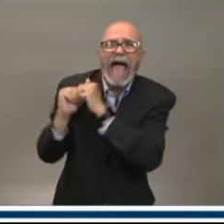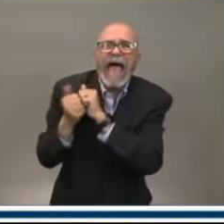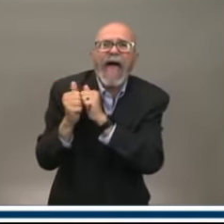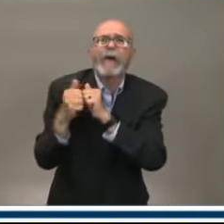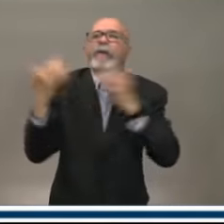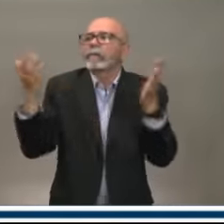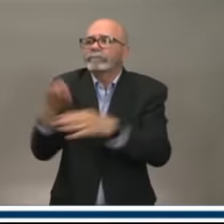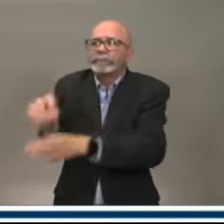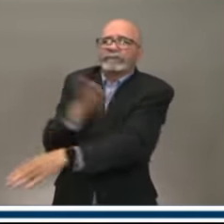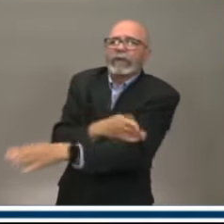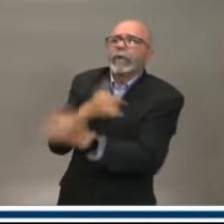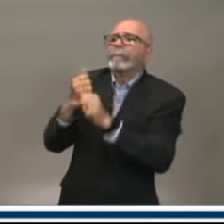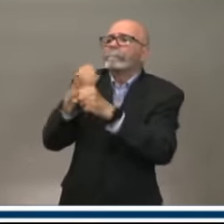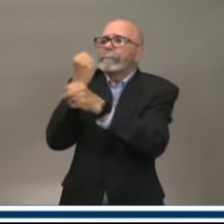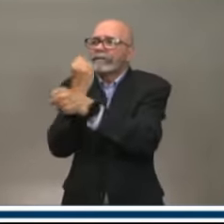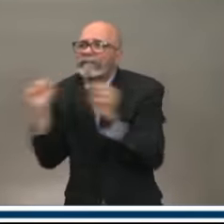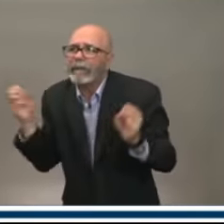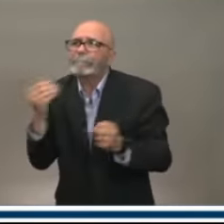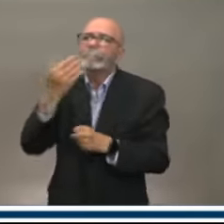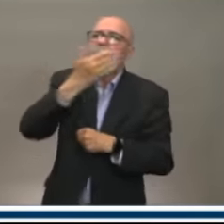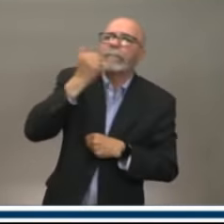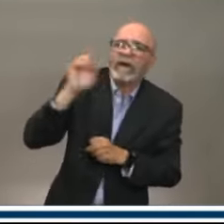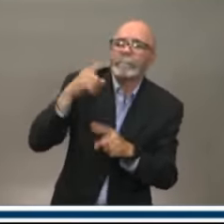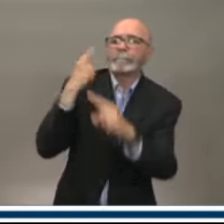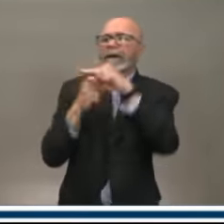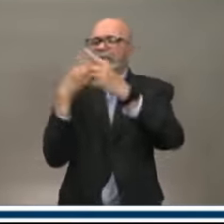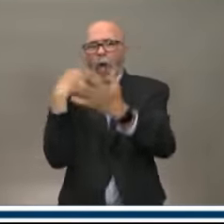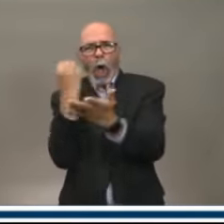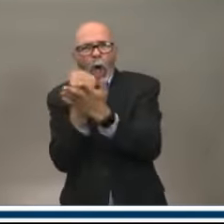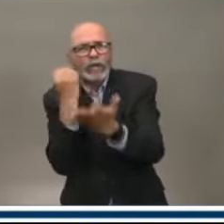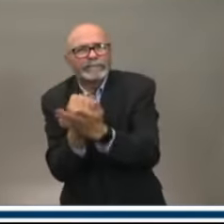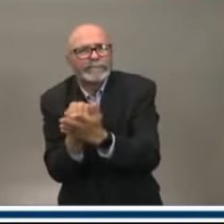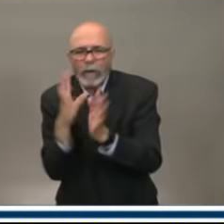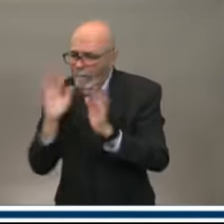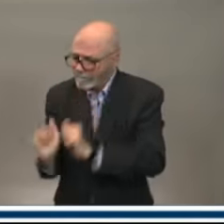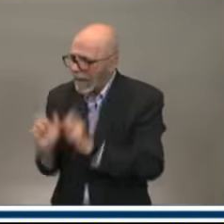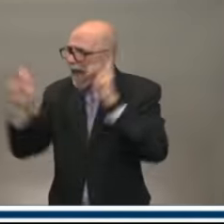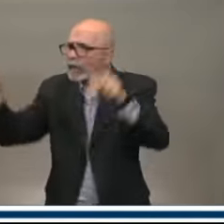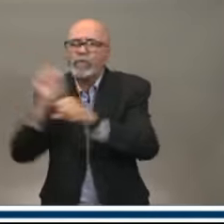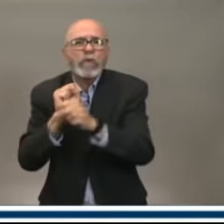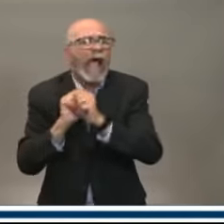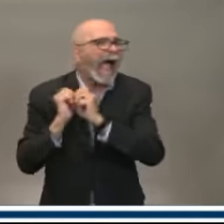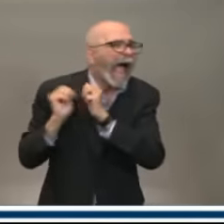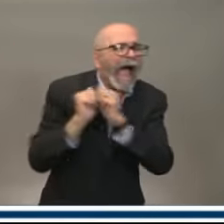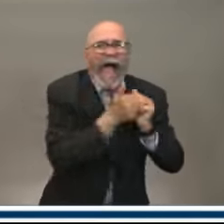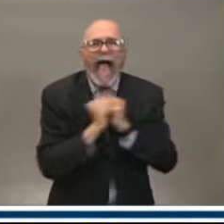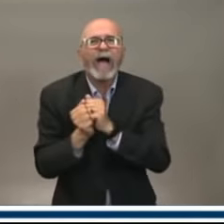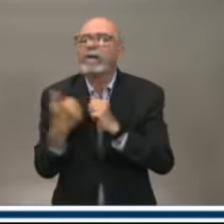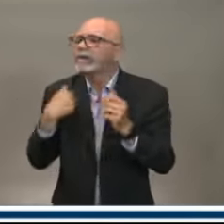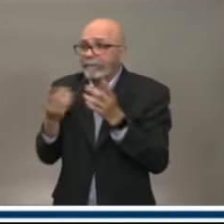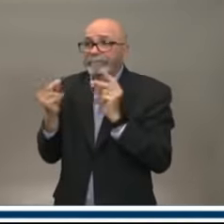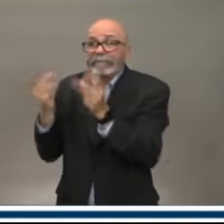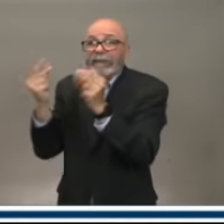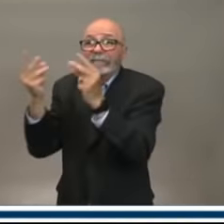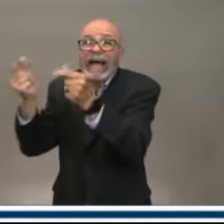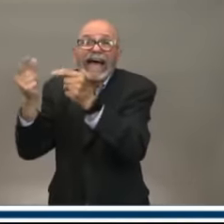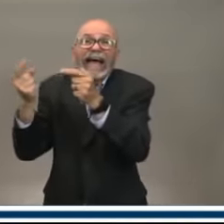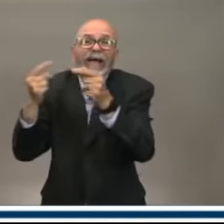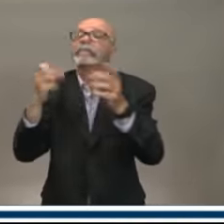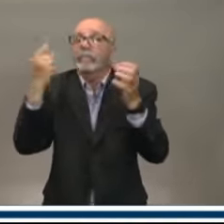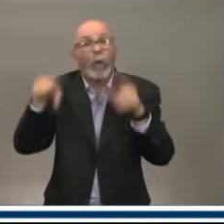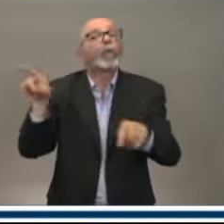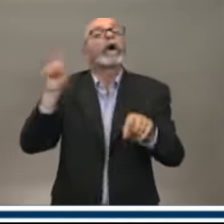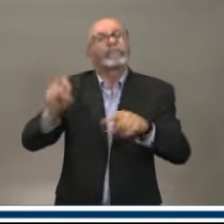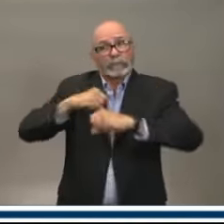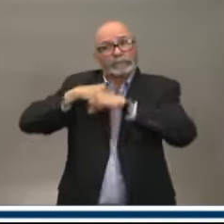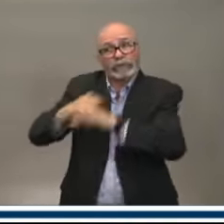economy safely and get them back to work as quickly as possible, ensuring that we're protecting public health. Mike,